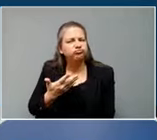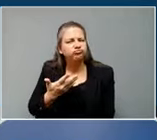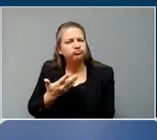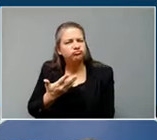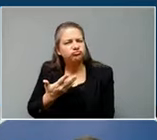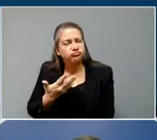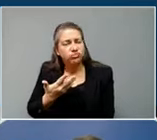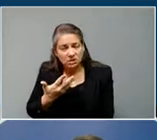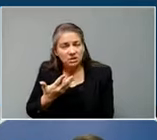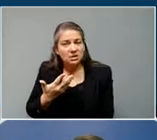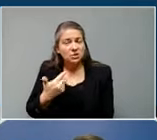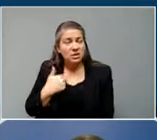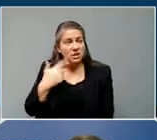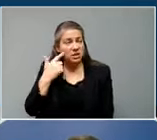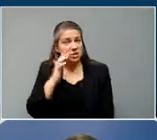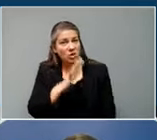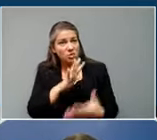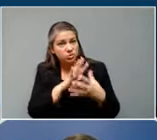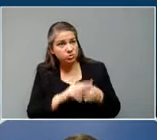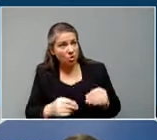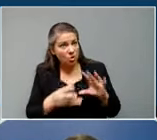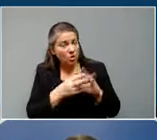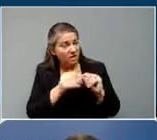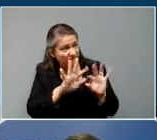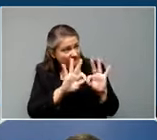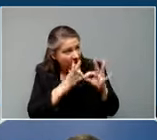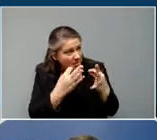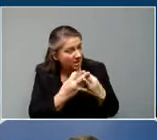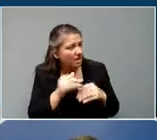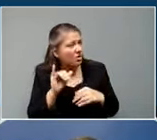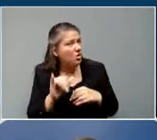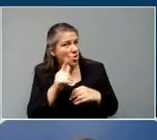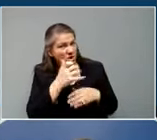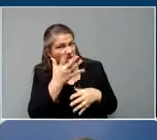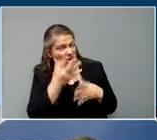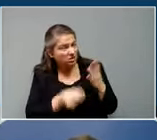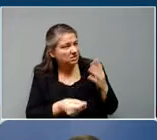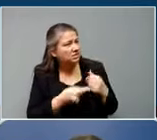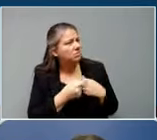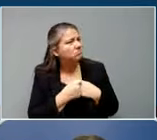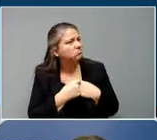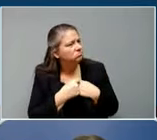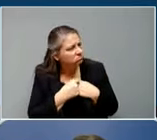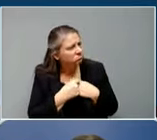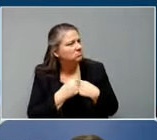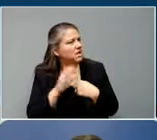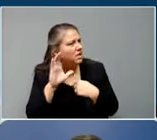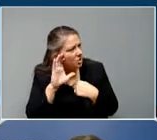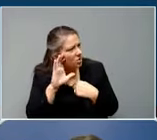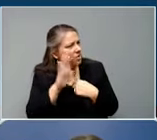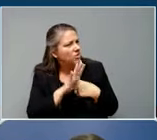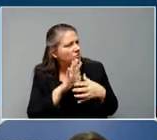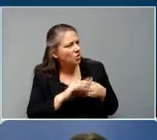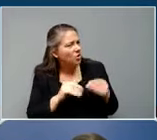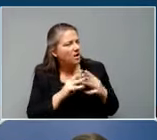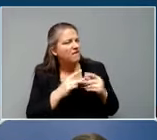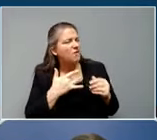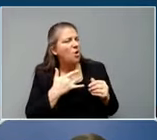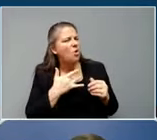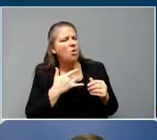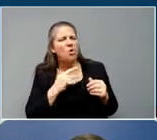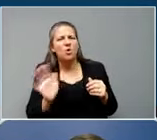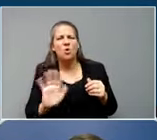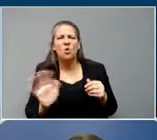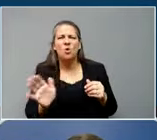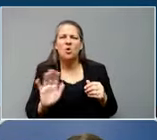heroes, to the rest, is that we cannot grow numb. As we'll talk about in a minute, this virus likely isn't finished with